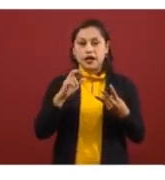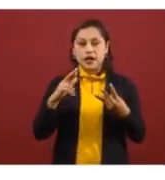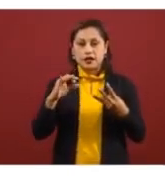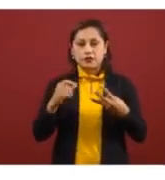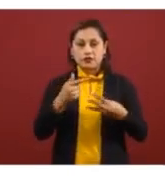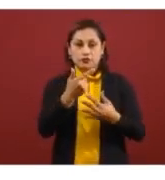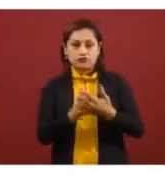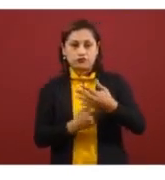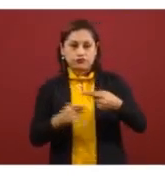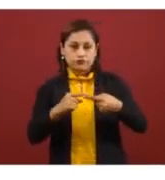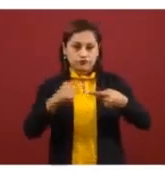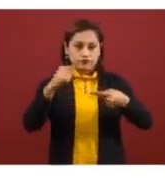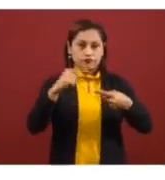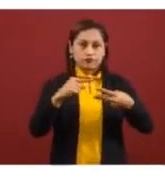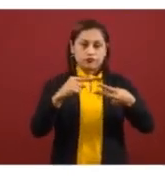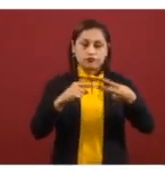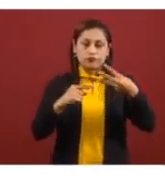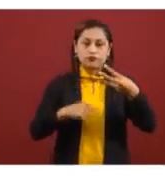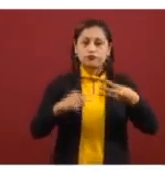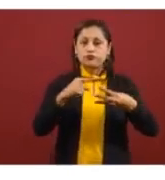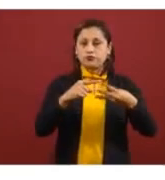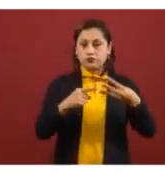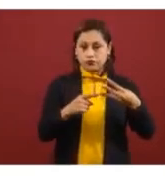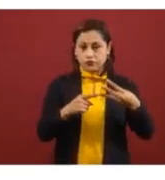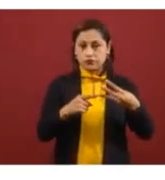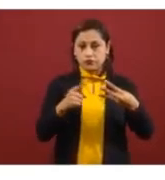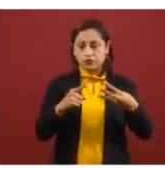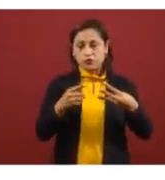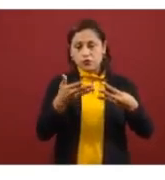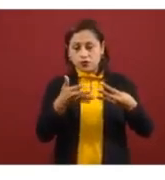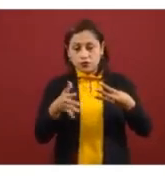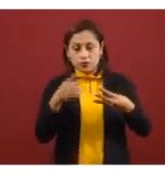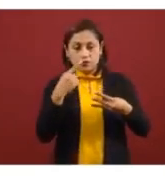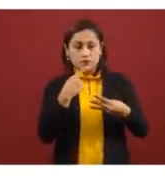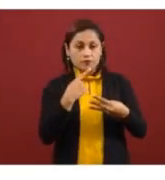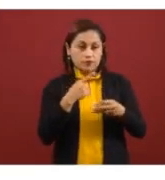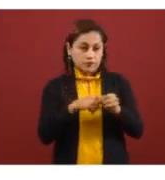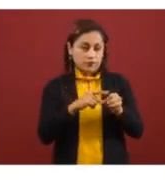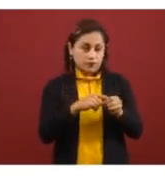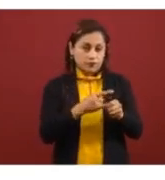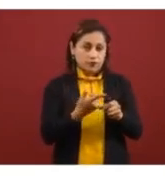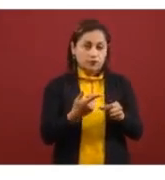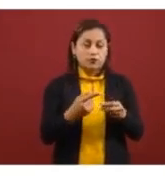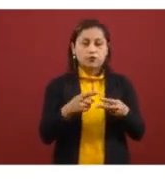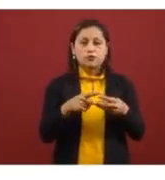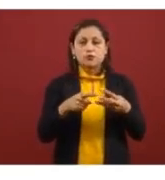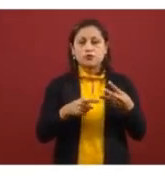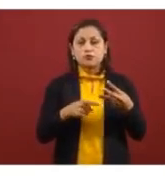But Chevron seems to be the highest price continuously.